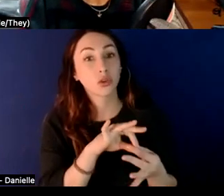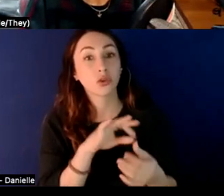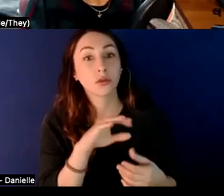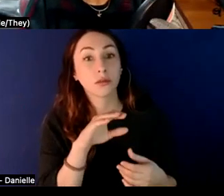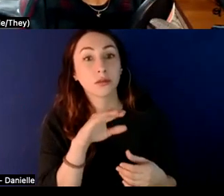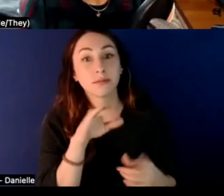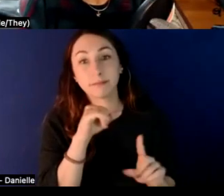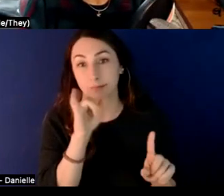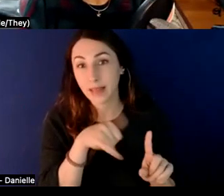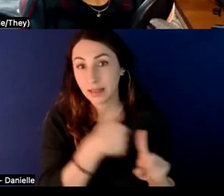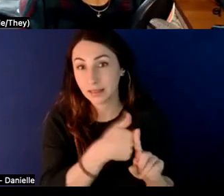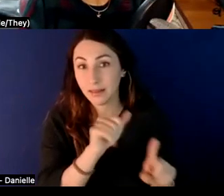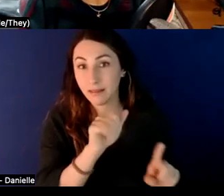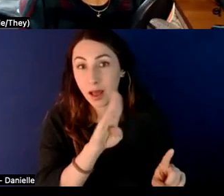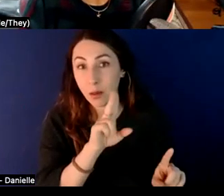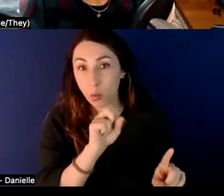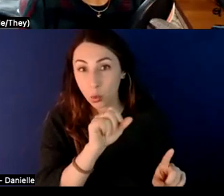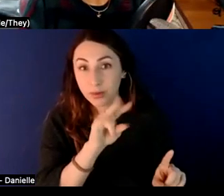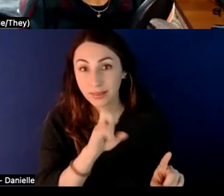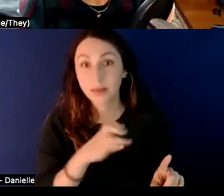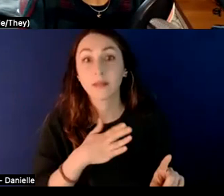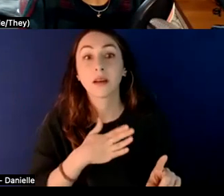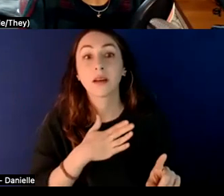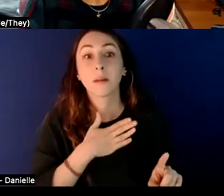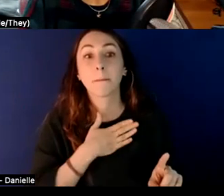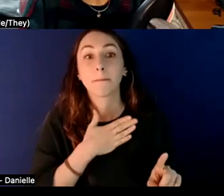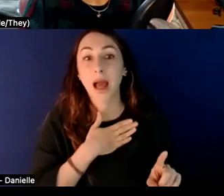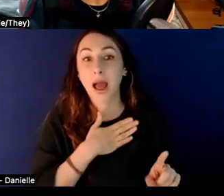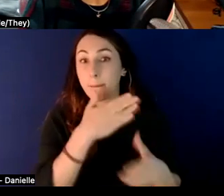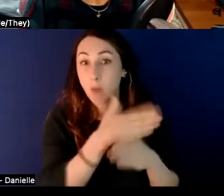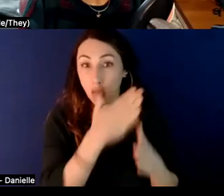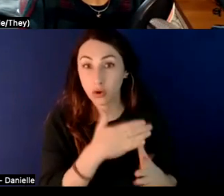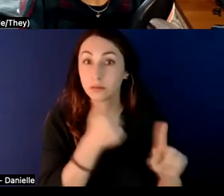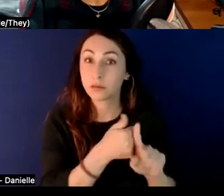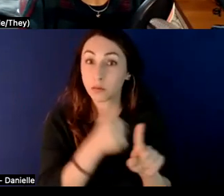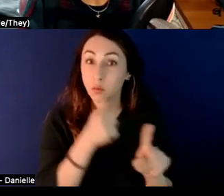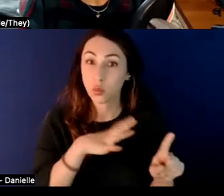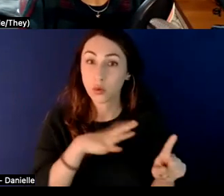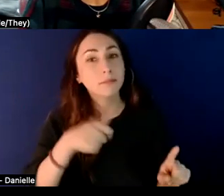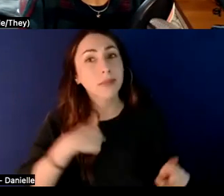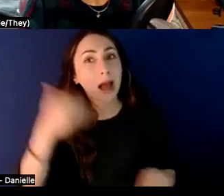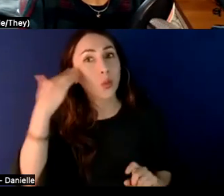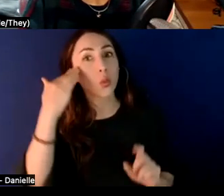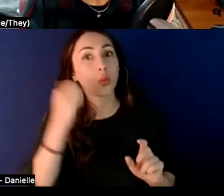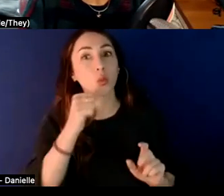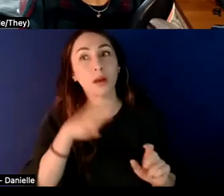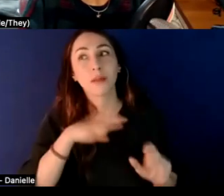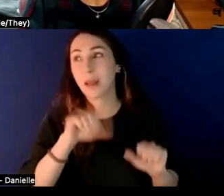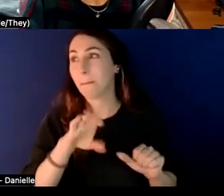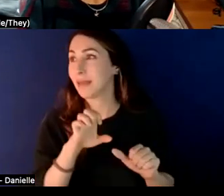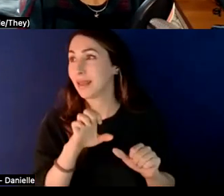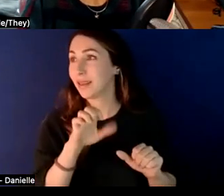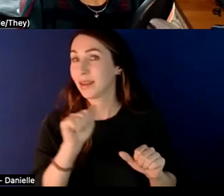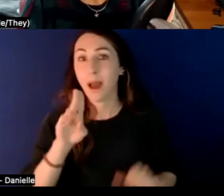woman. And I mean, obviously I knew on some level that women could also be abusive, but it kind of didn't register to me.